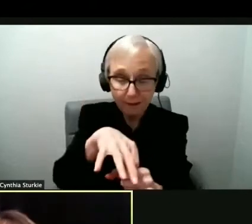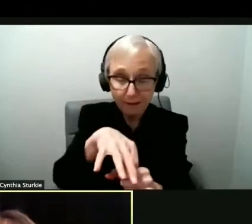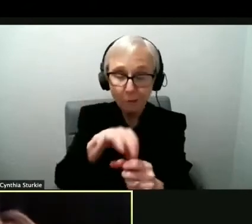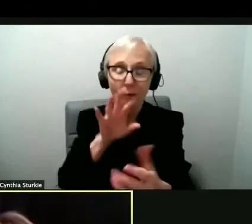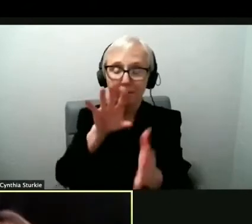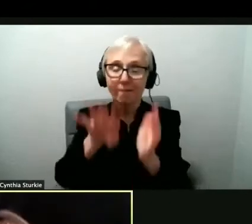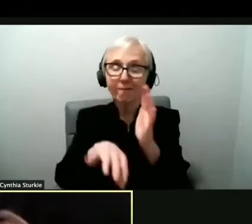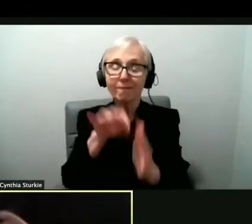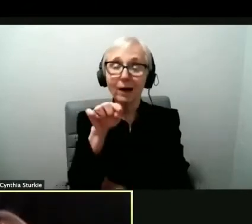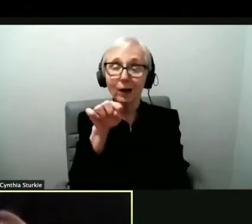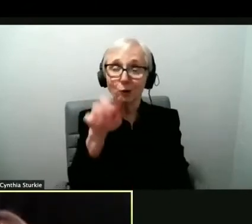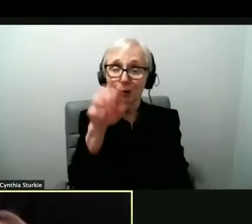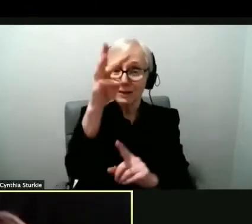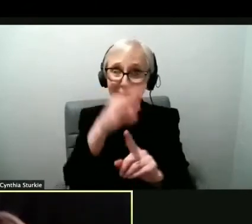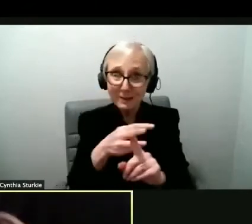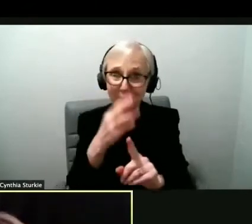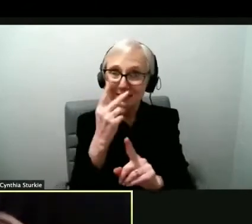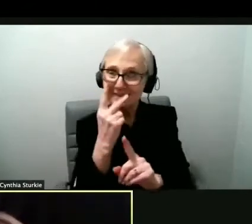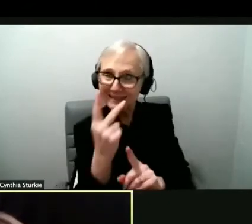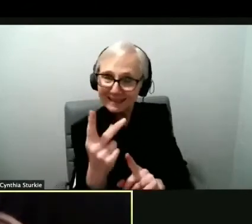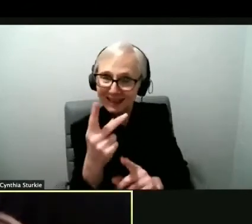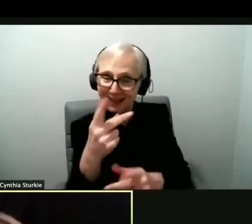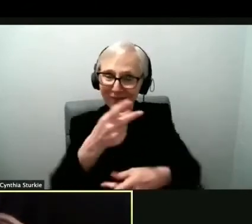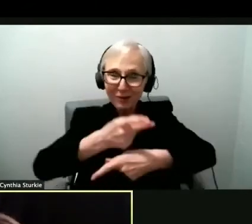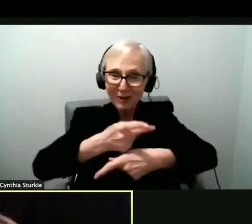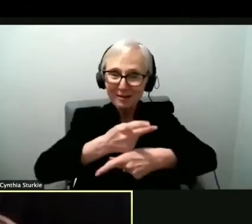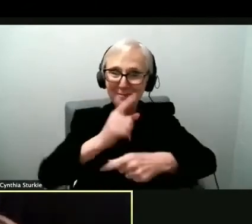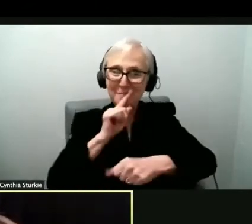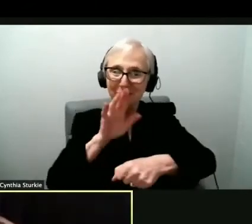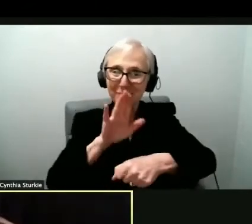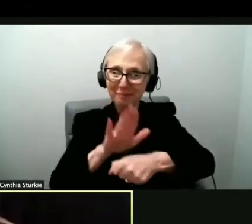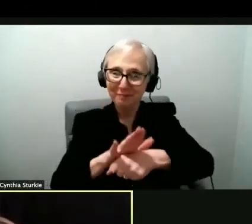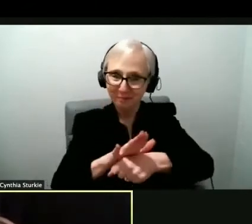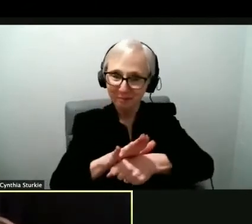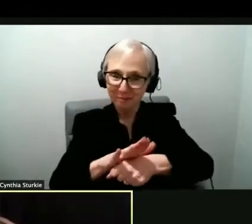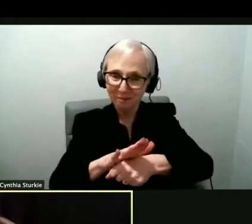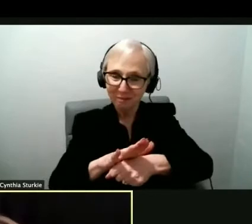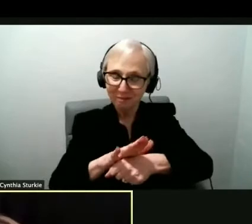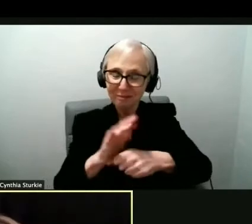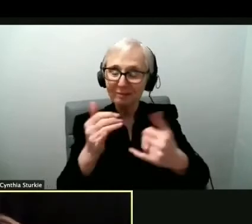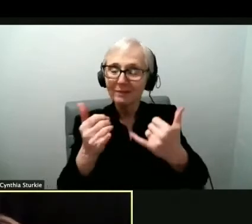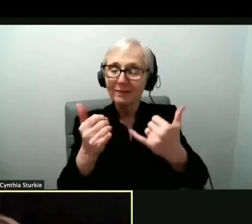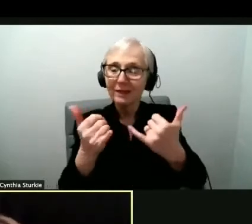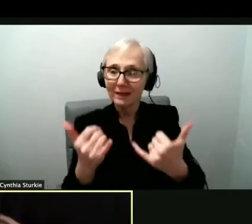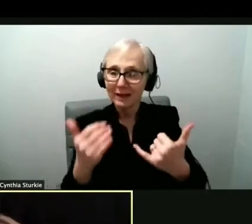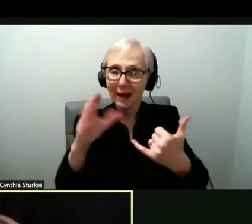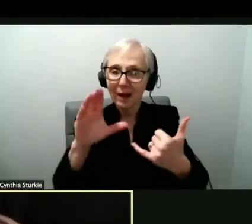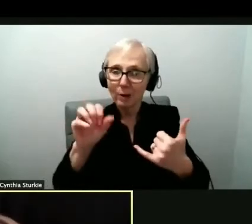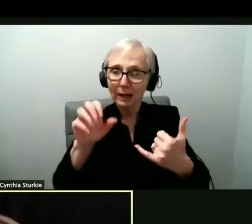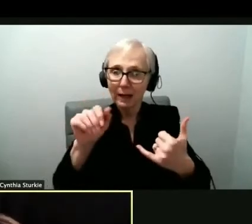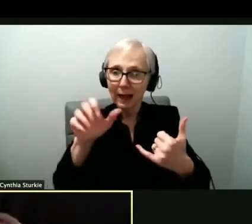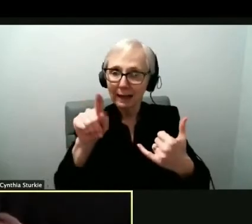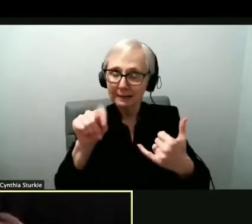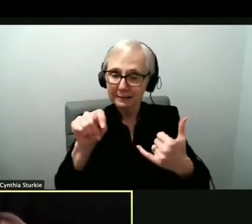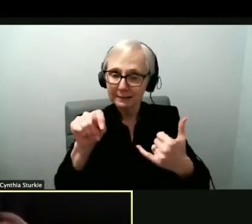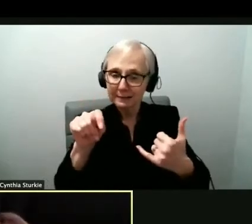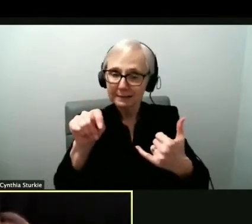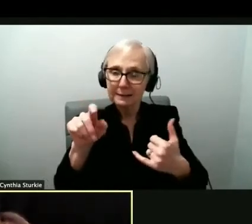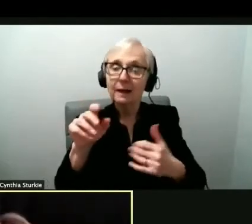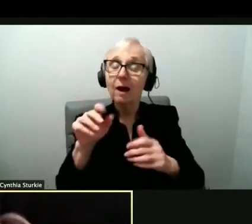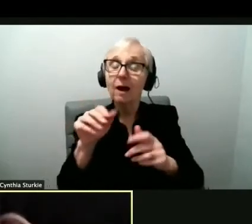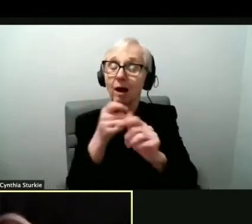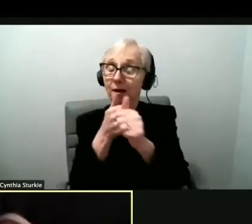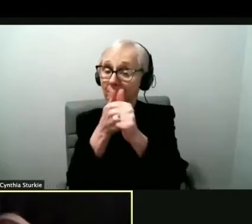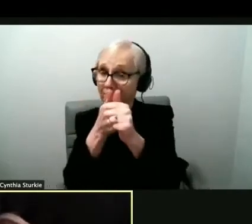in 6 months and report on how well you kept your promises. And NOWCastSA and my neighbors are going to